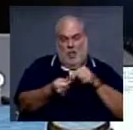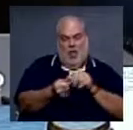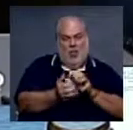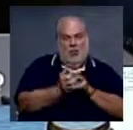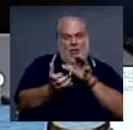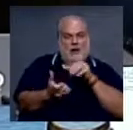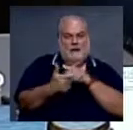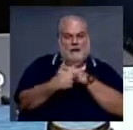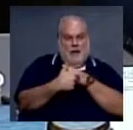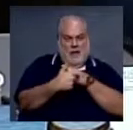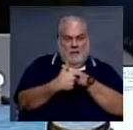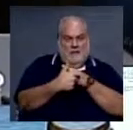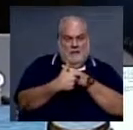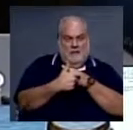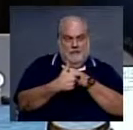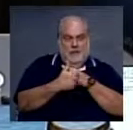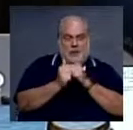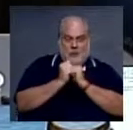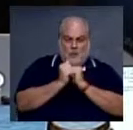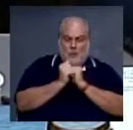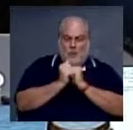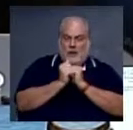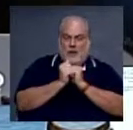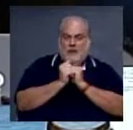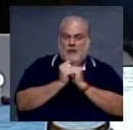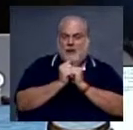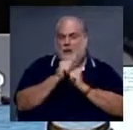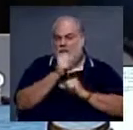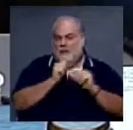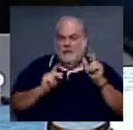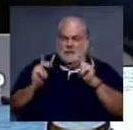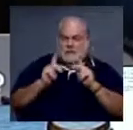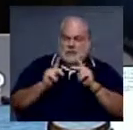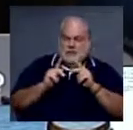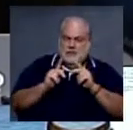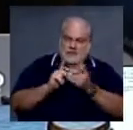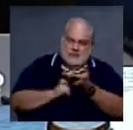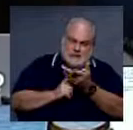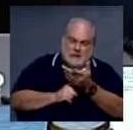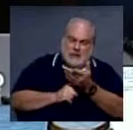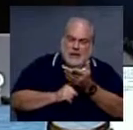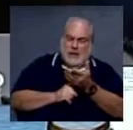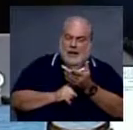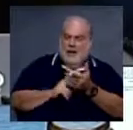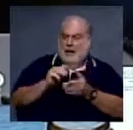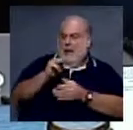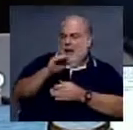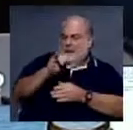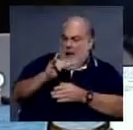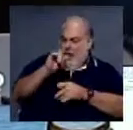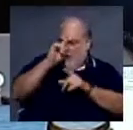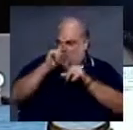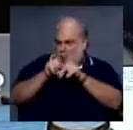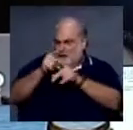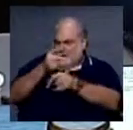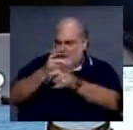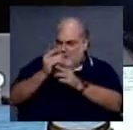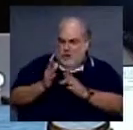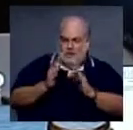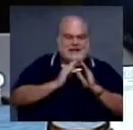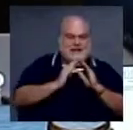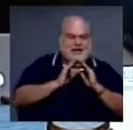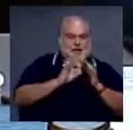time, I spend a lot of time with colleagues on the issues, whether it's the My Brother's Keeper initiative or Cities United